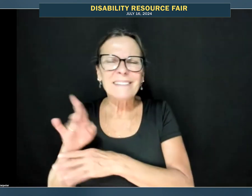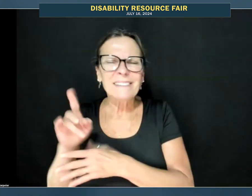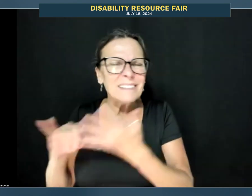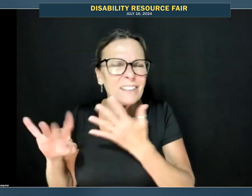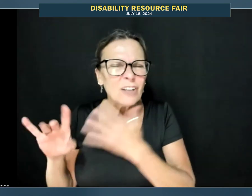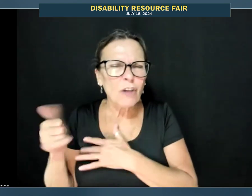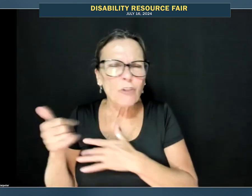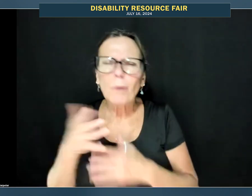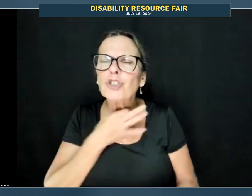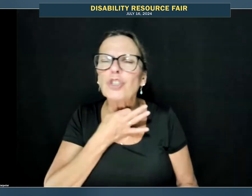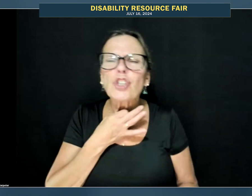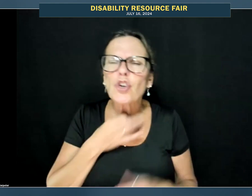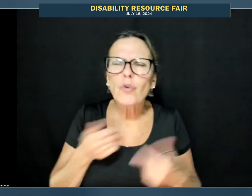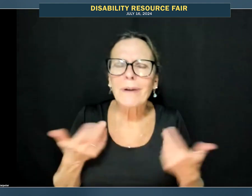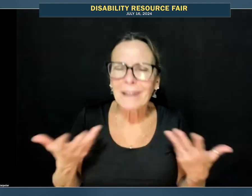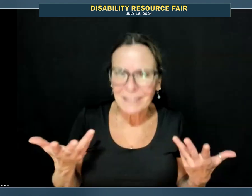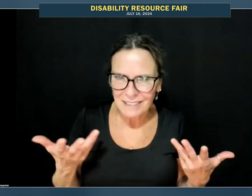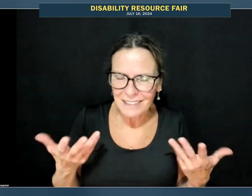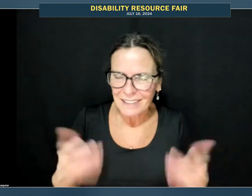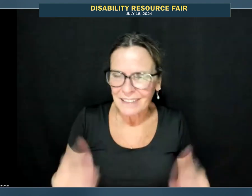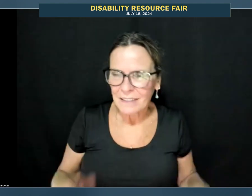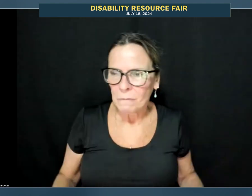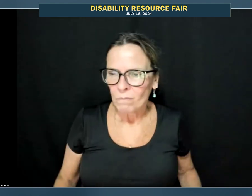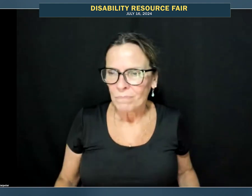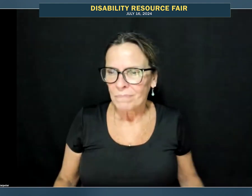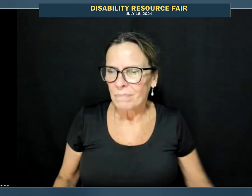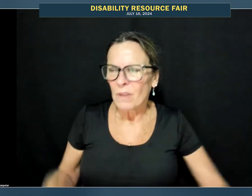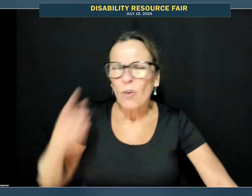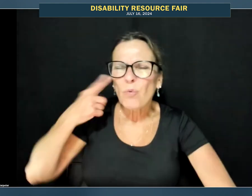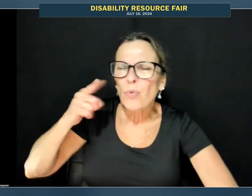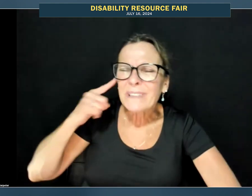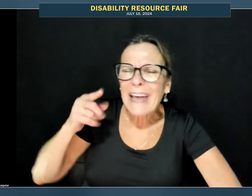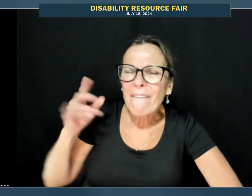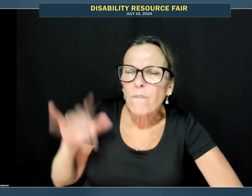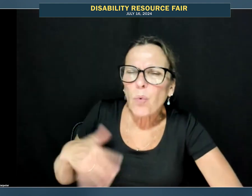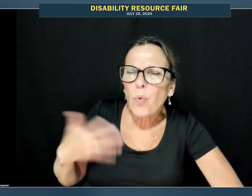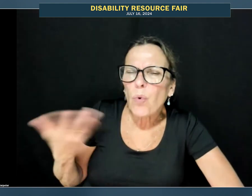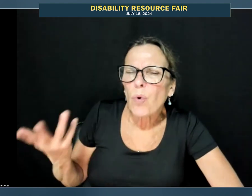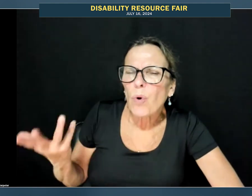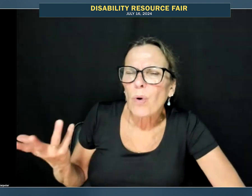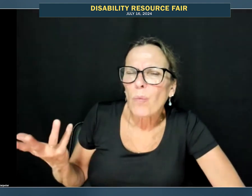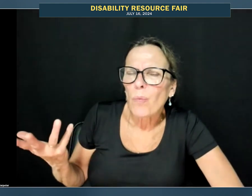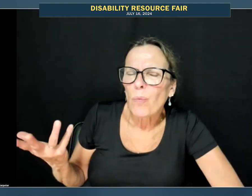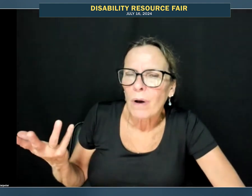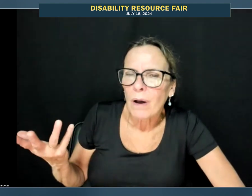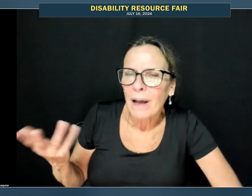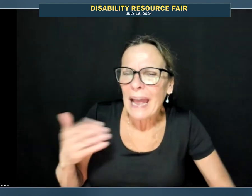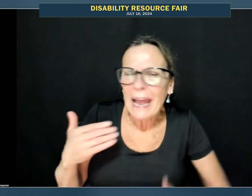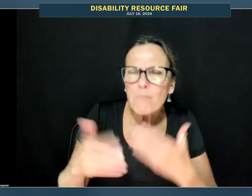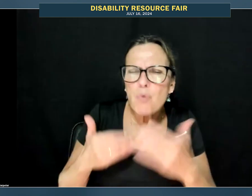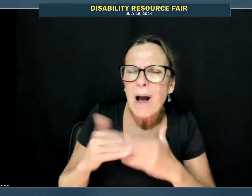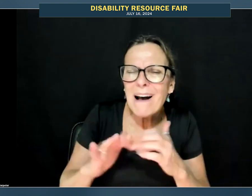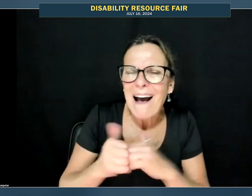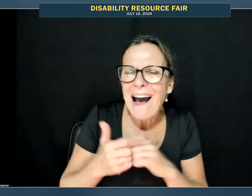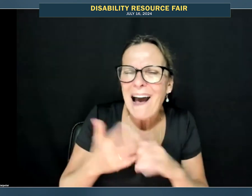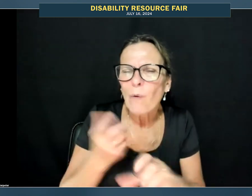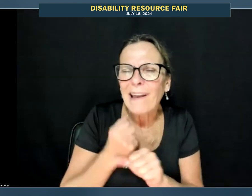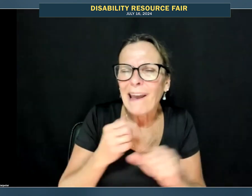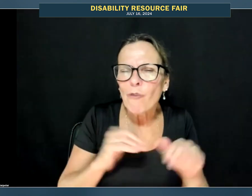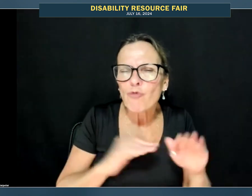that? I'm just curious, like who that is for, and also like the process that you go through.